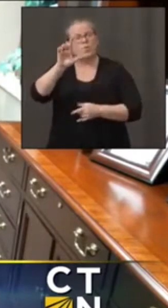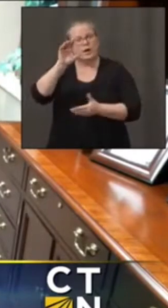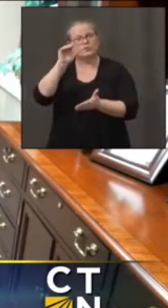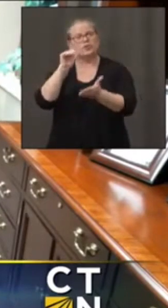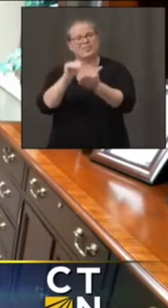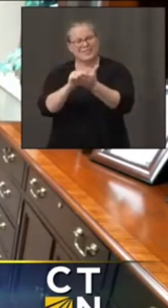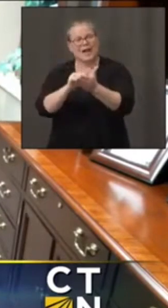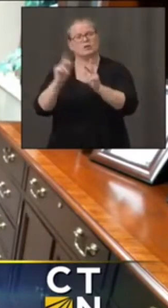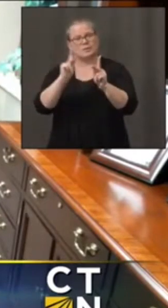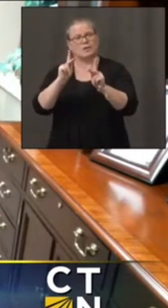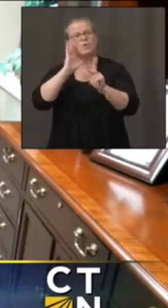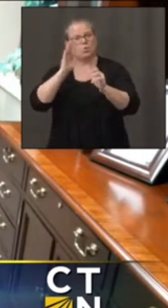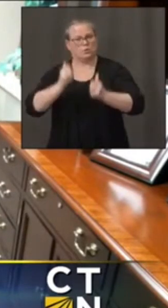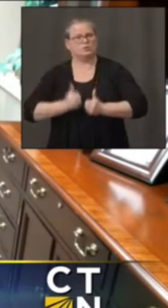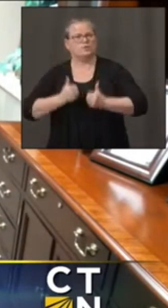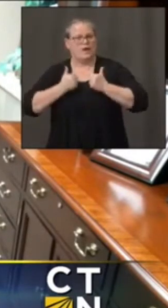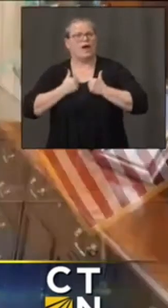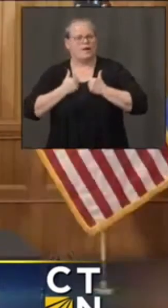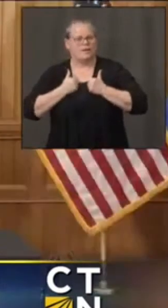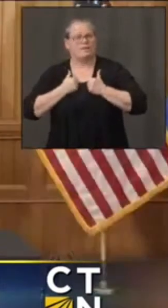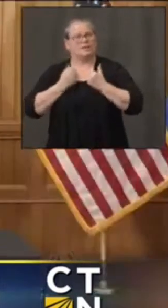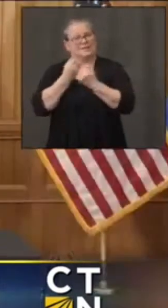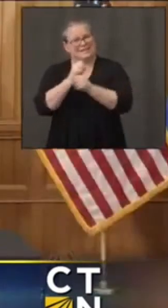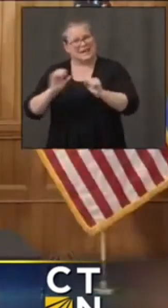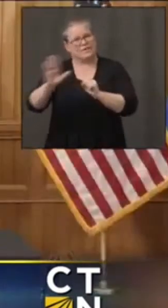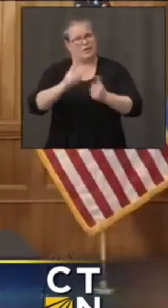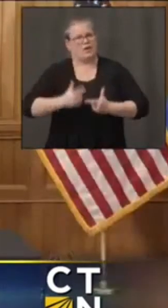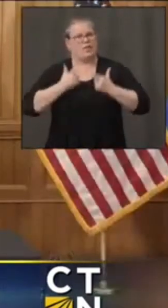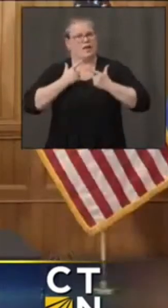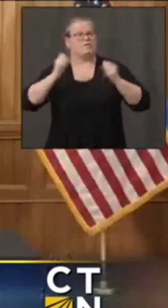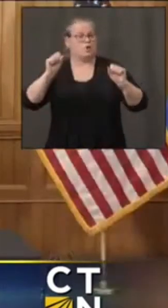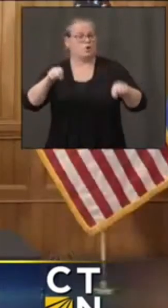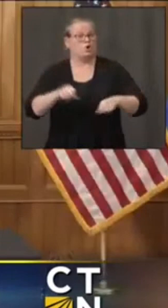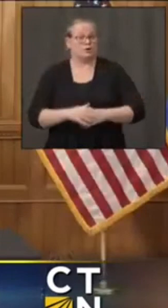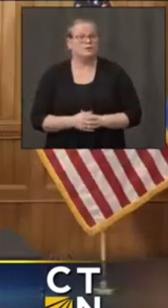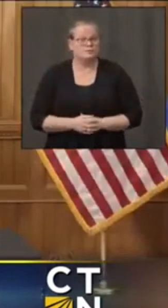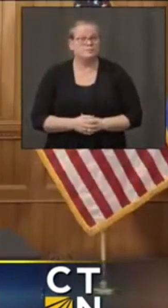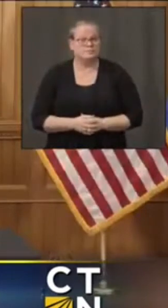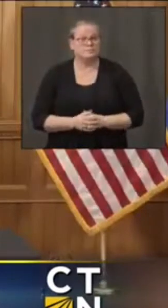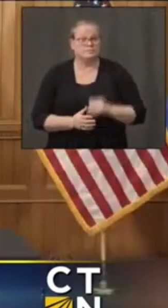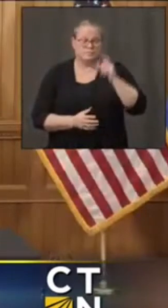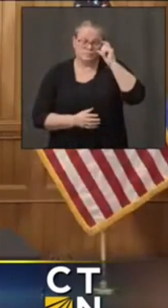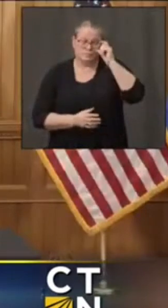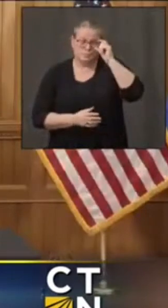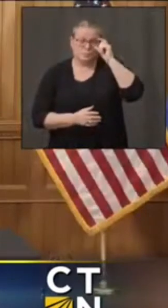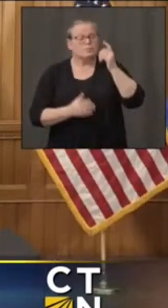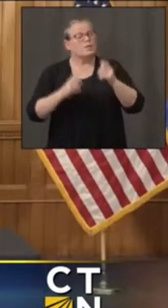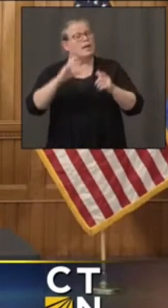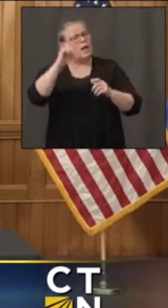Thank you for that. And Governor, is there anything new with the travel advisory? Have there been any changes?